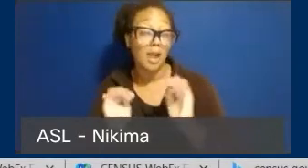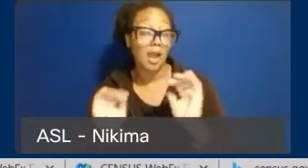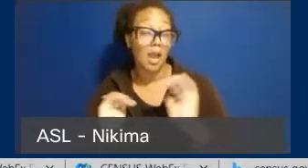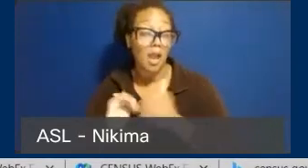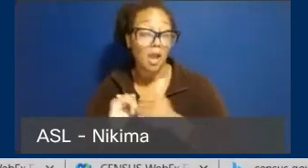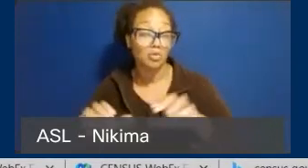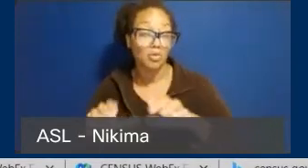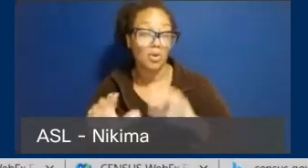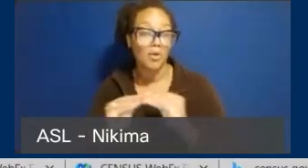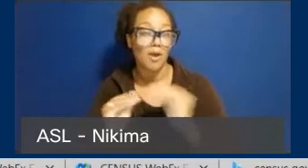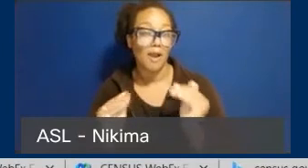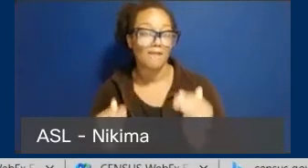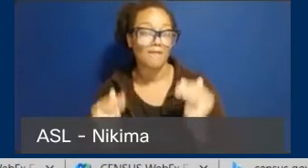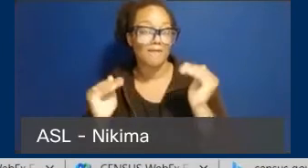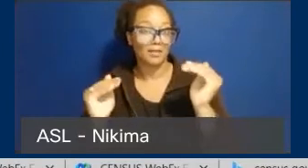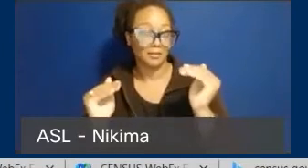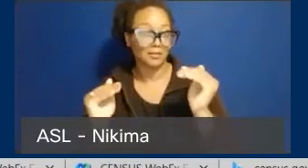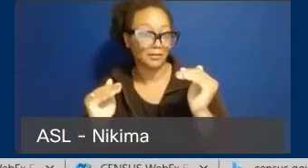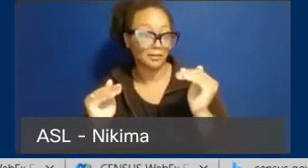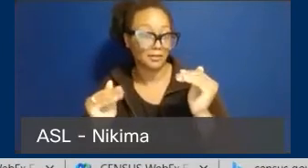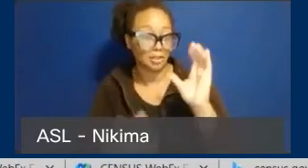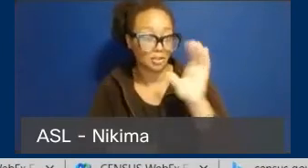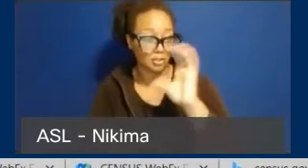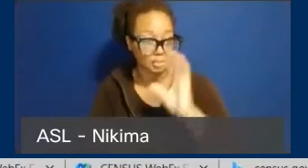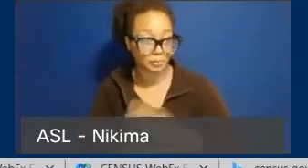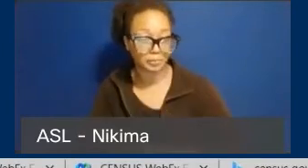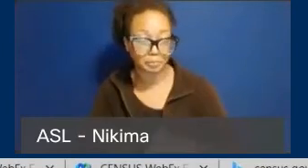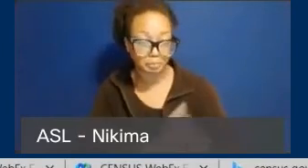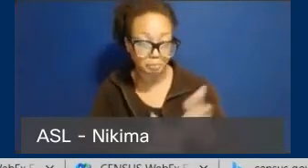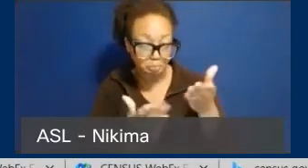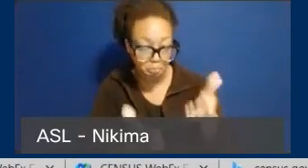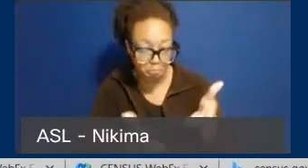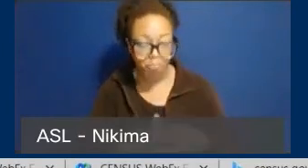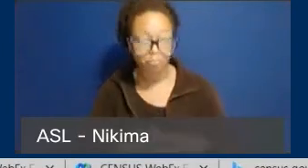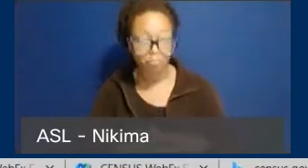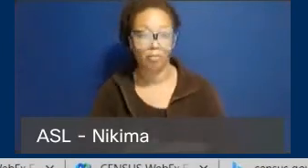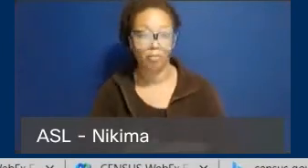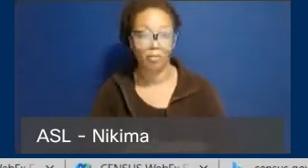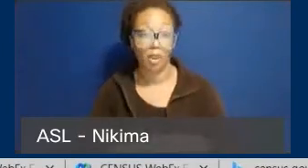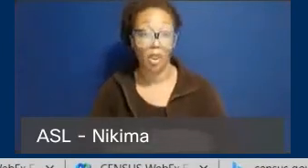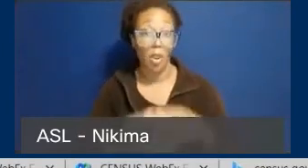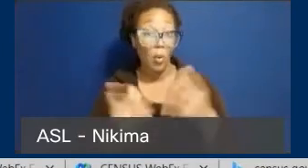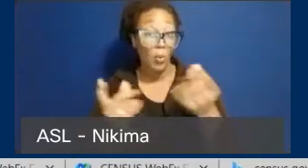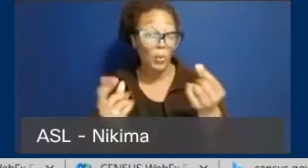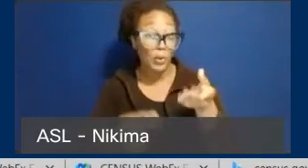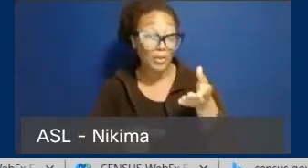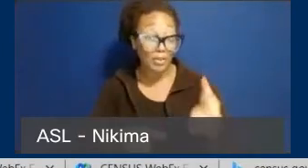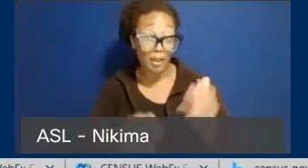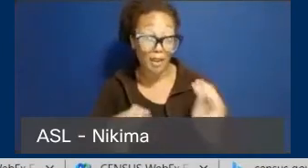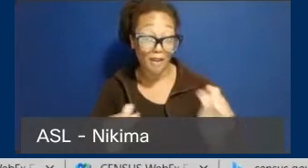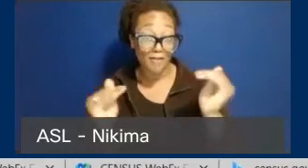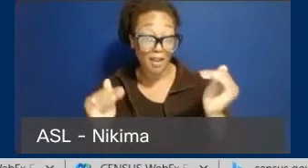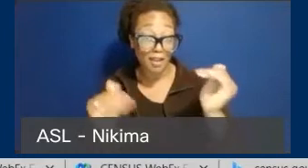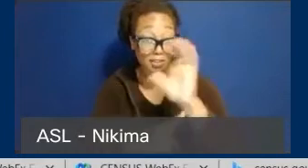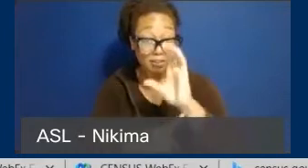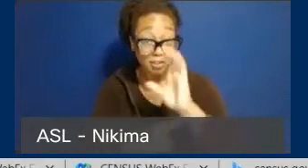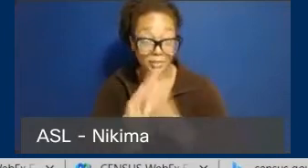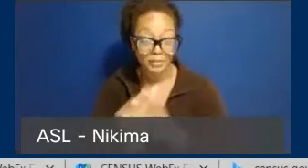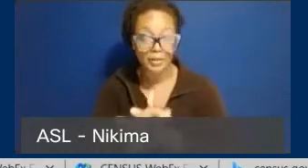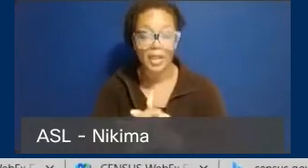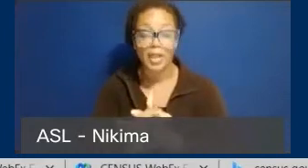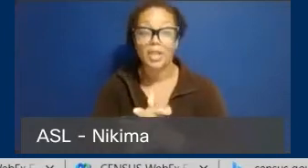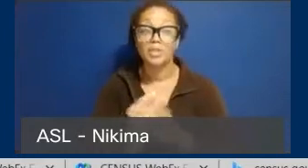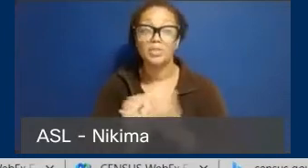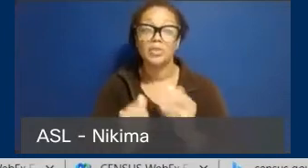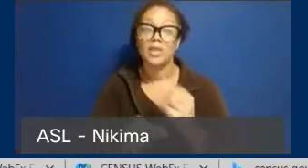advanced search. And in the advanced search, what you're able to do is browse by